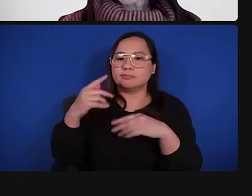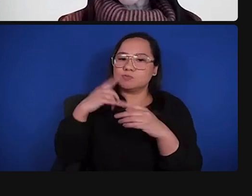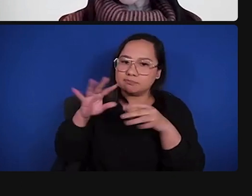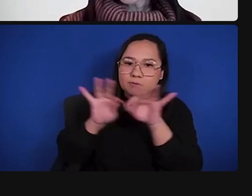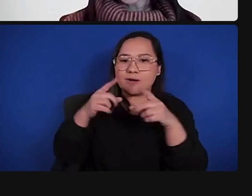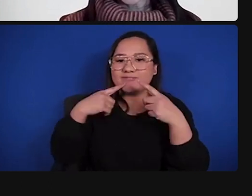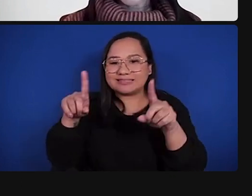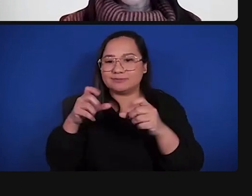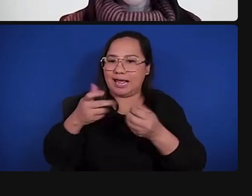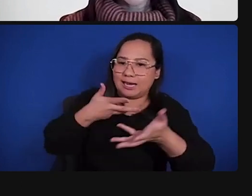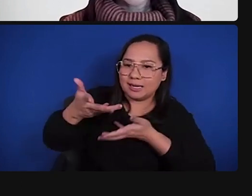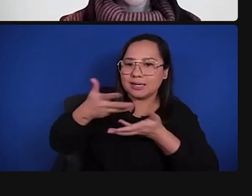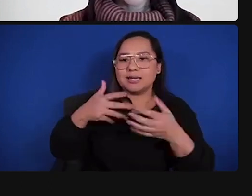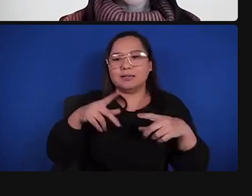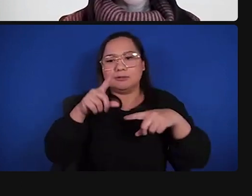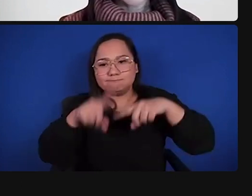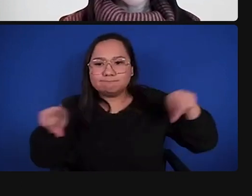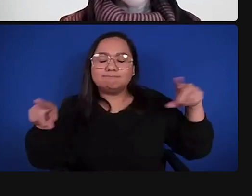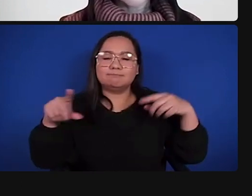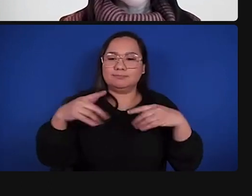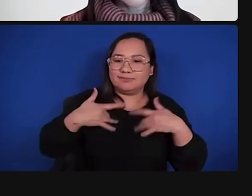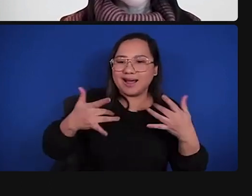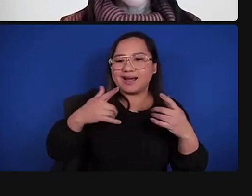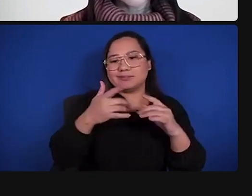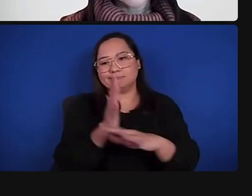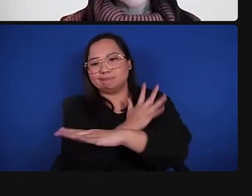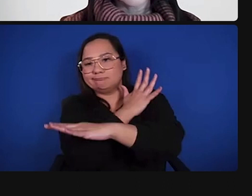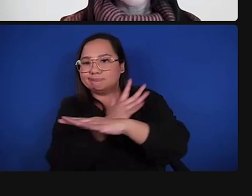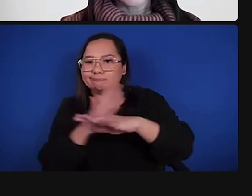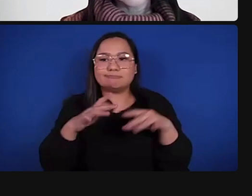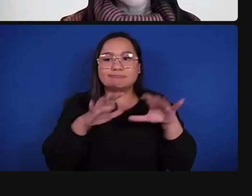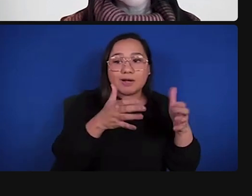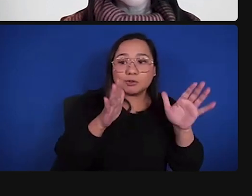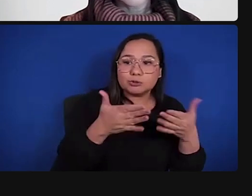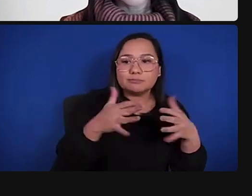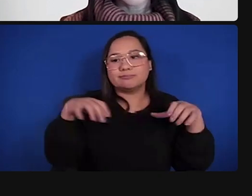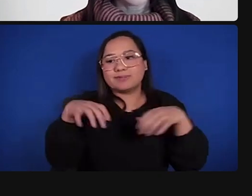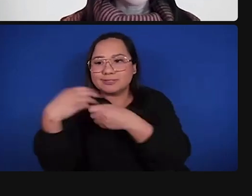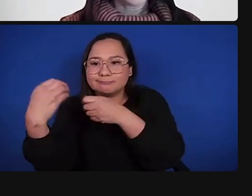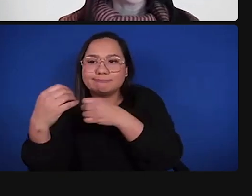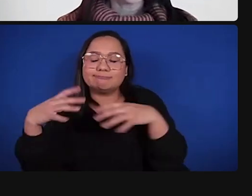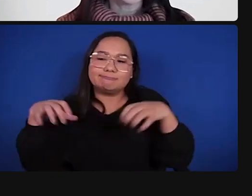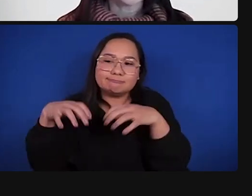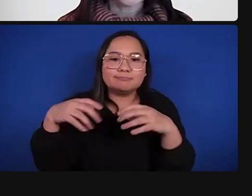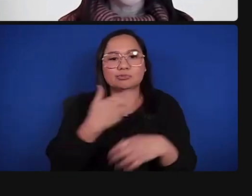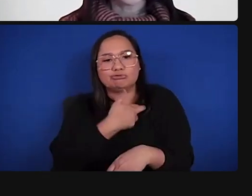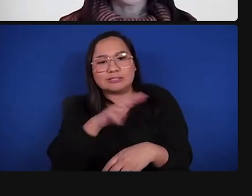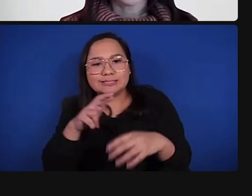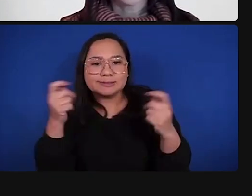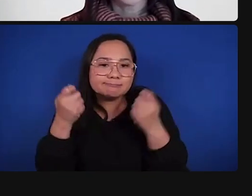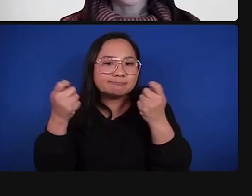religious ceremonies, and events like graduation and convocation, as well as other uses. Next slide.